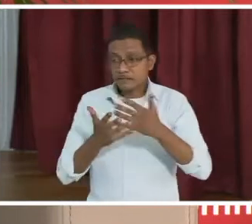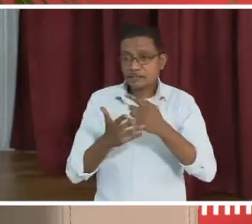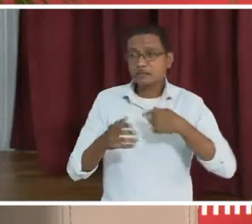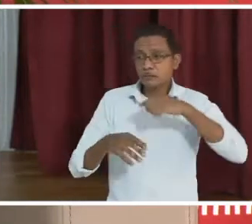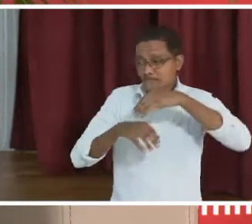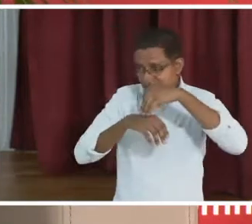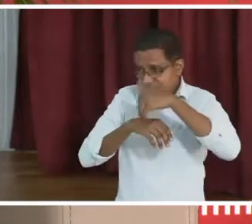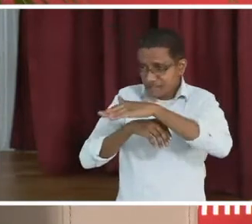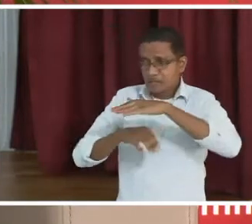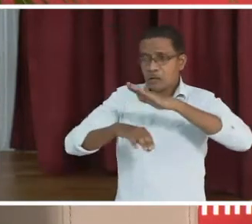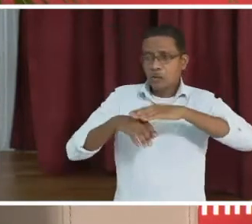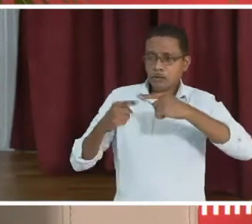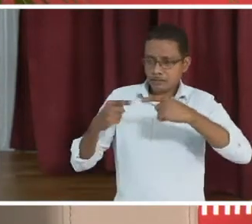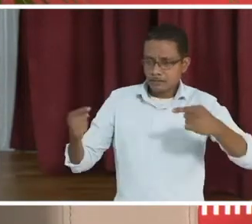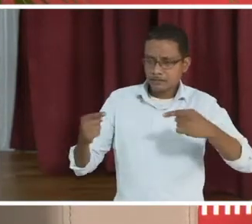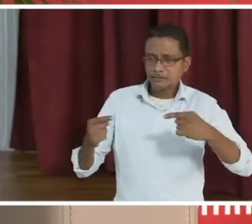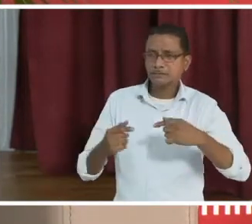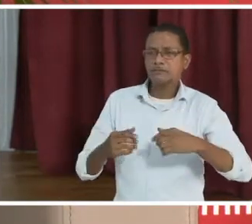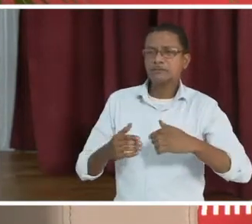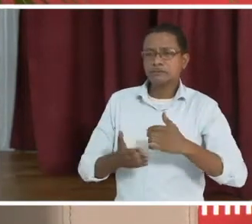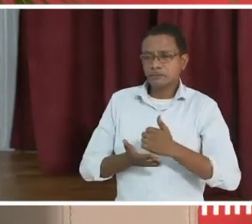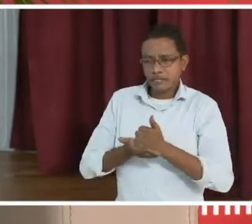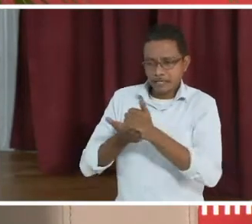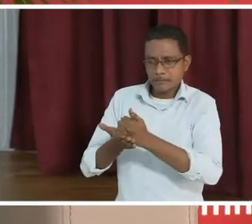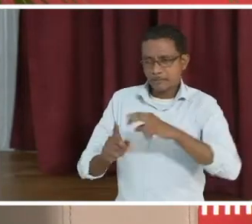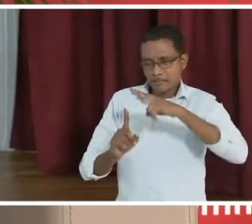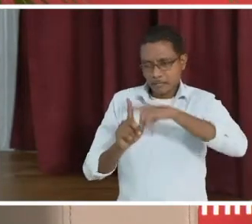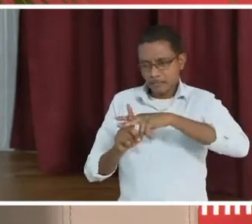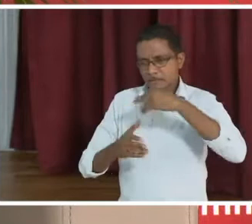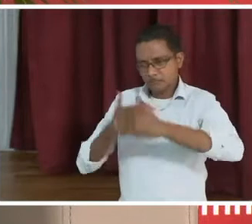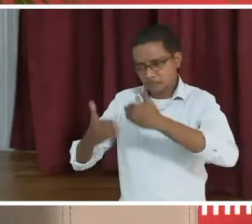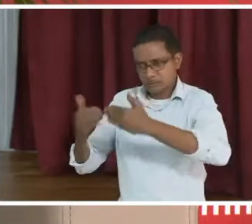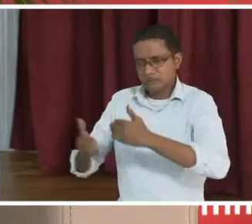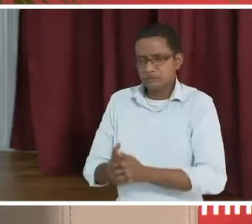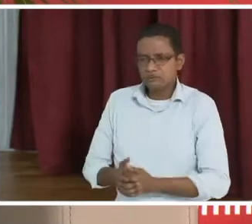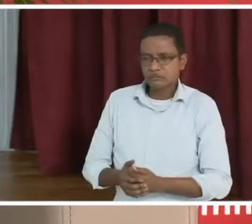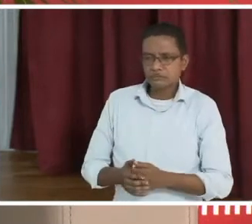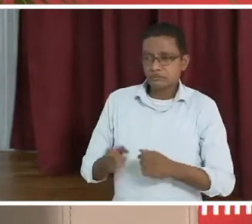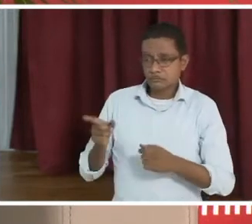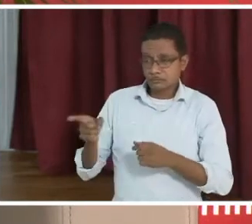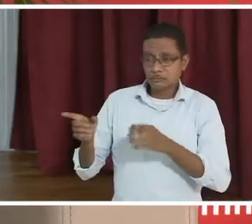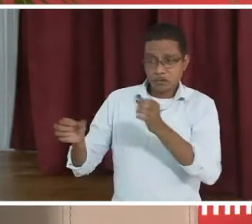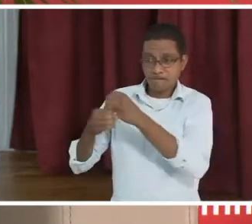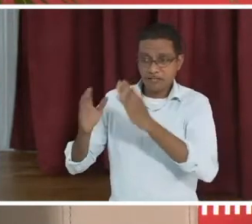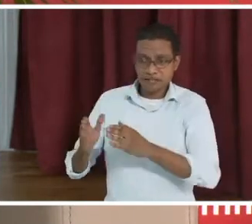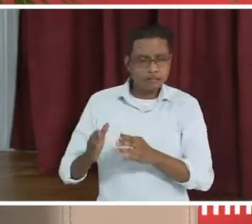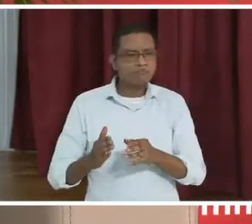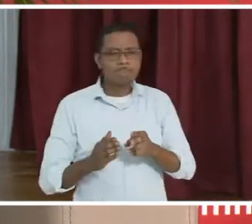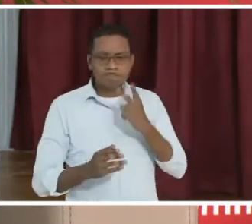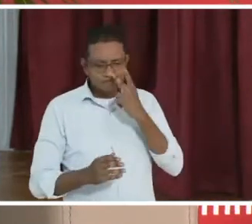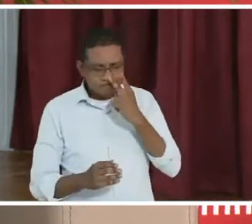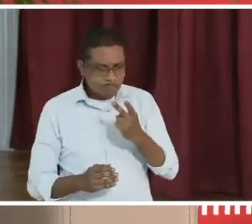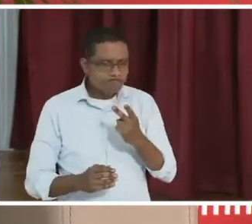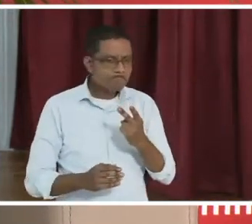to facilitate the application process. The officer in turn confirms the appointment and then